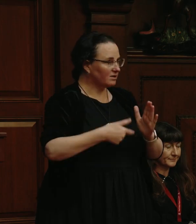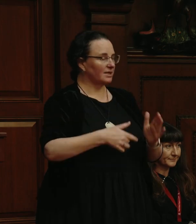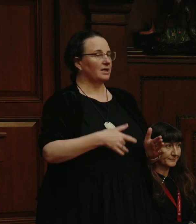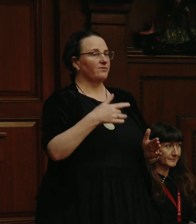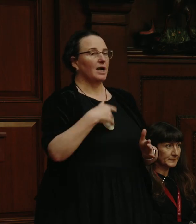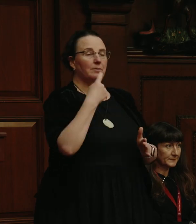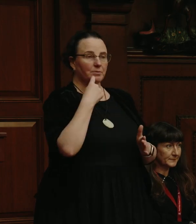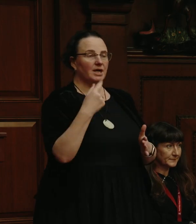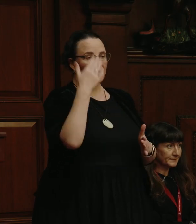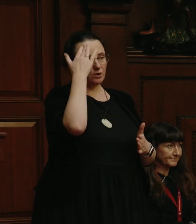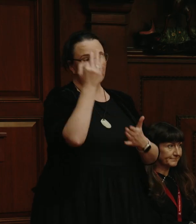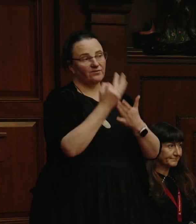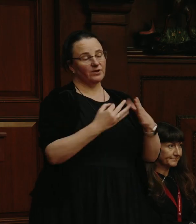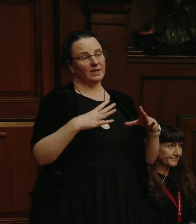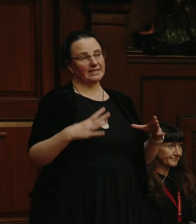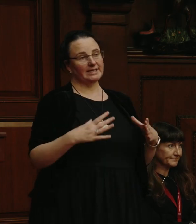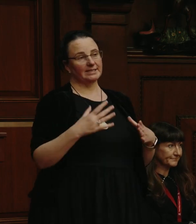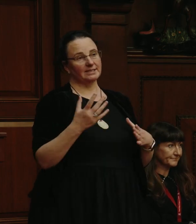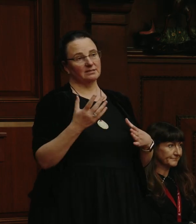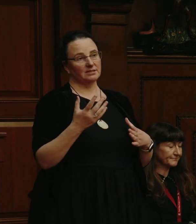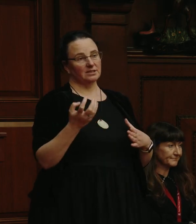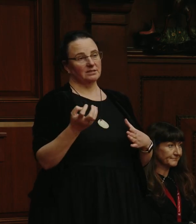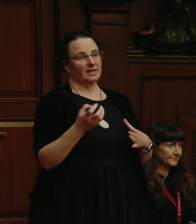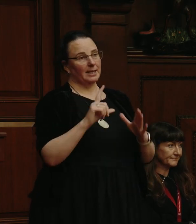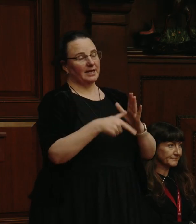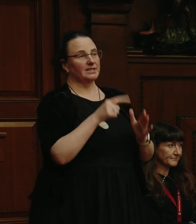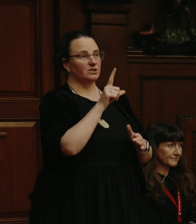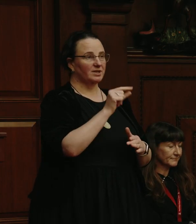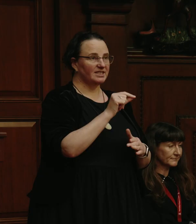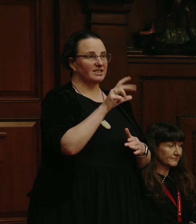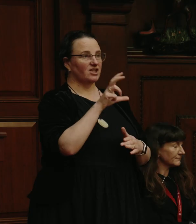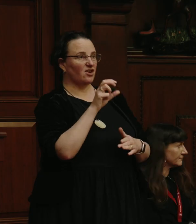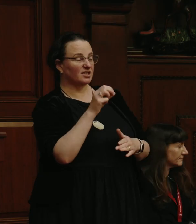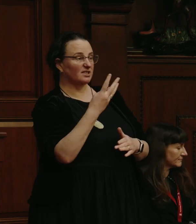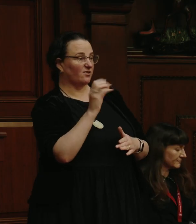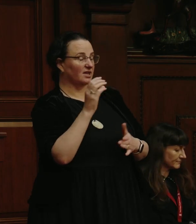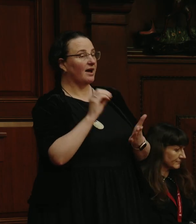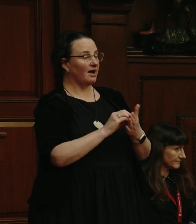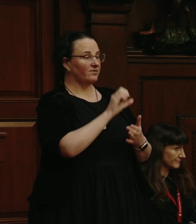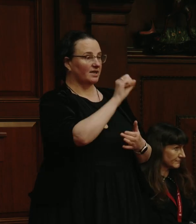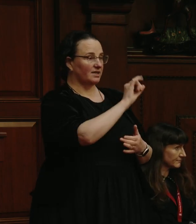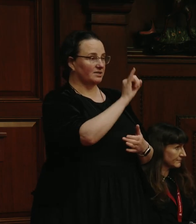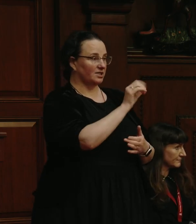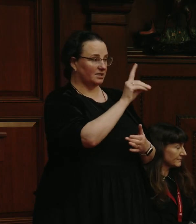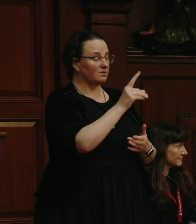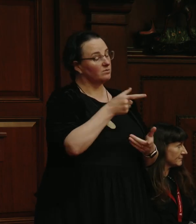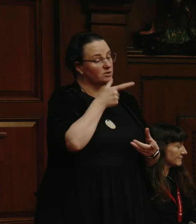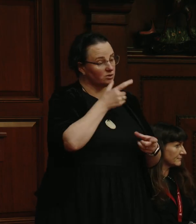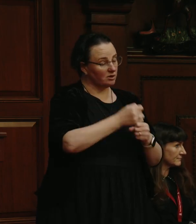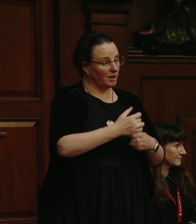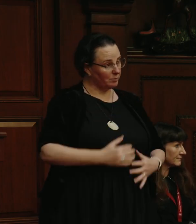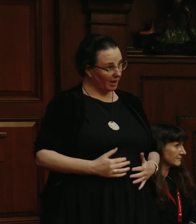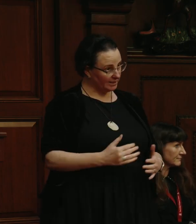few ladies in their, late 20s, 30s, 40s with Sjögren's, and I do counsel them about pregnancy.